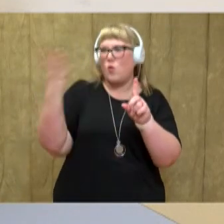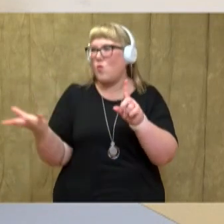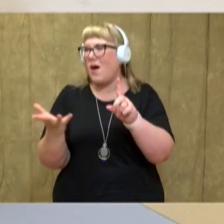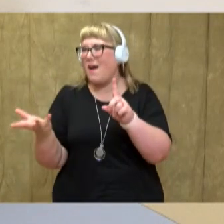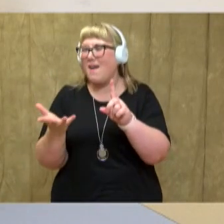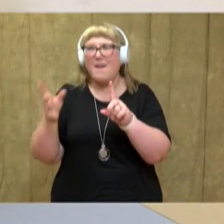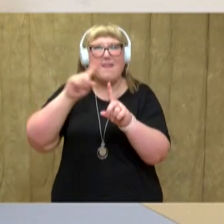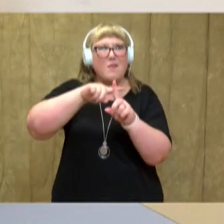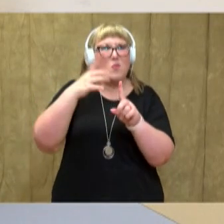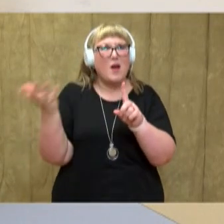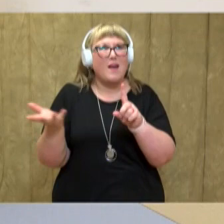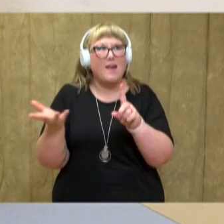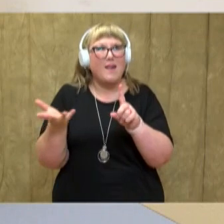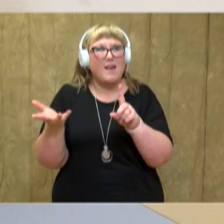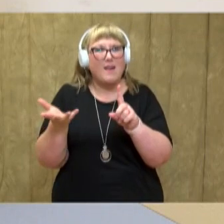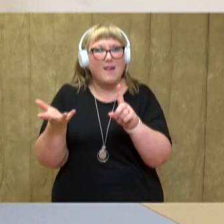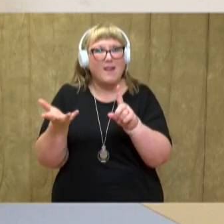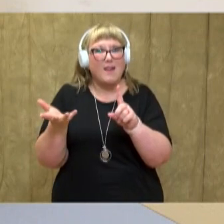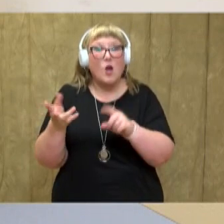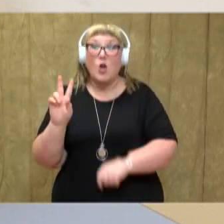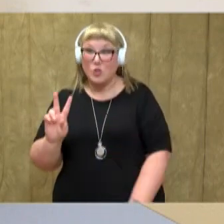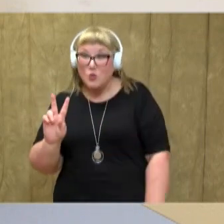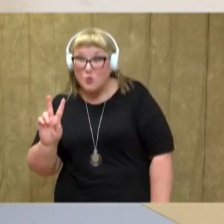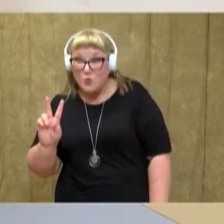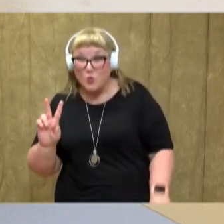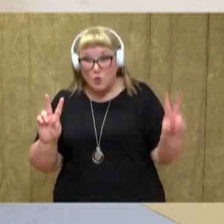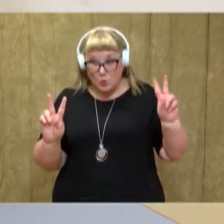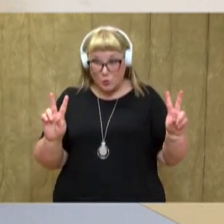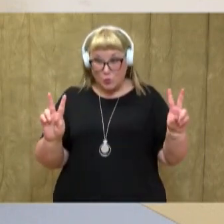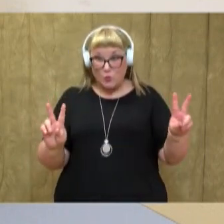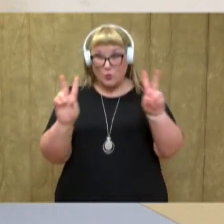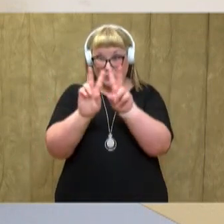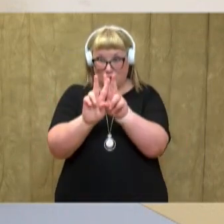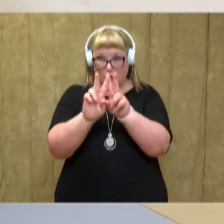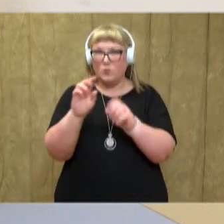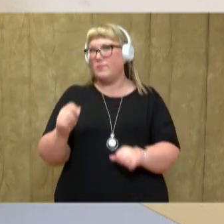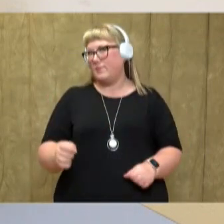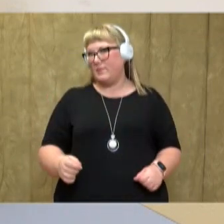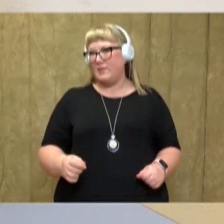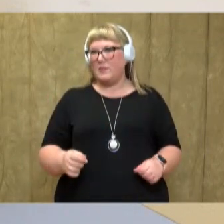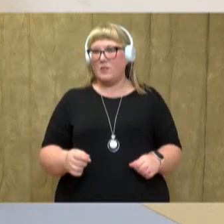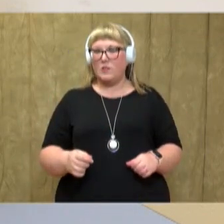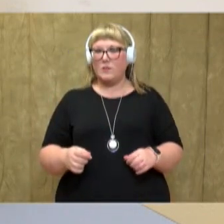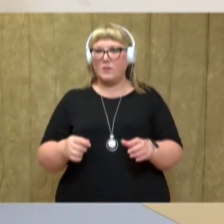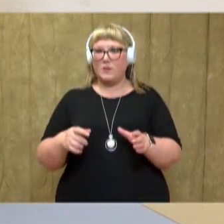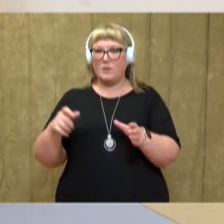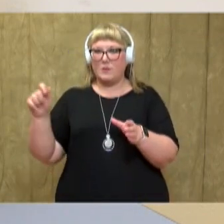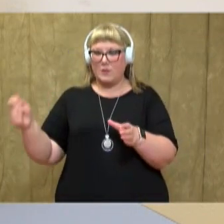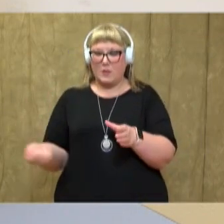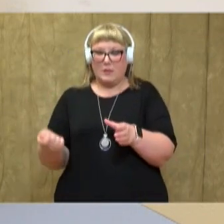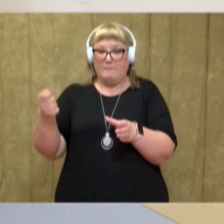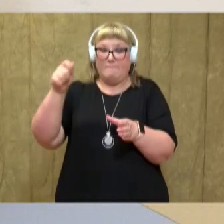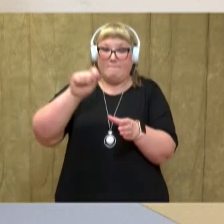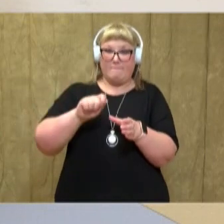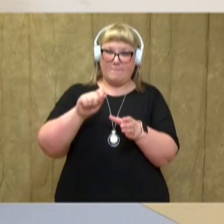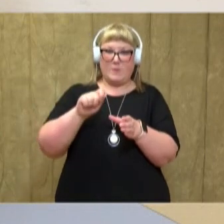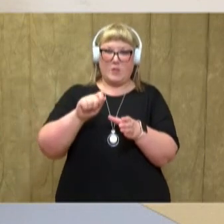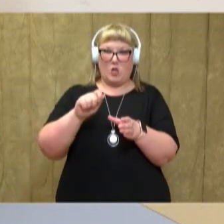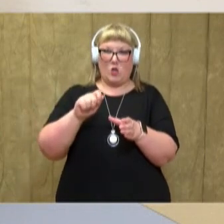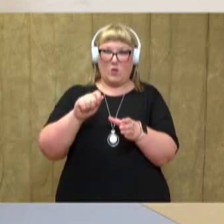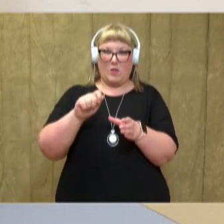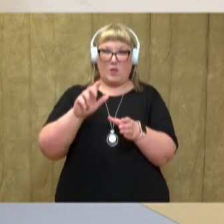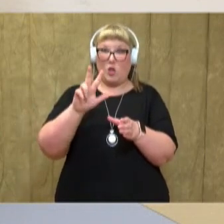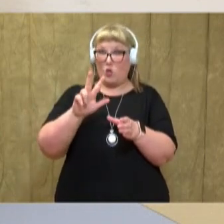my ice cream cup? 2 more. Let me get 2 more scoops of ice cream. This looks good. Some